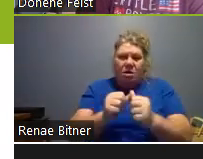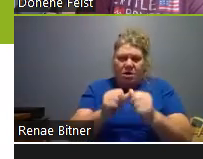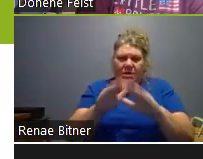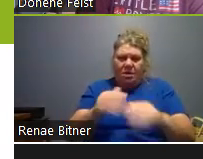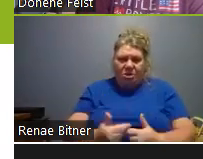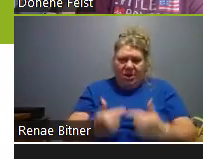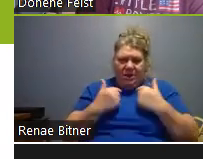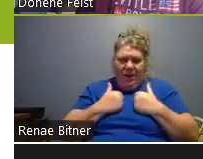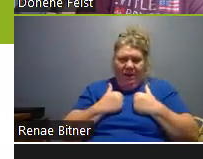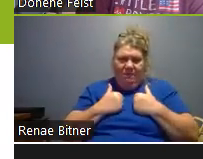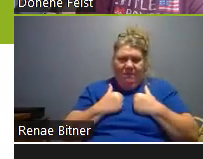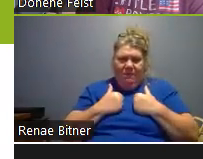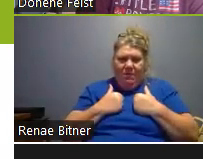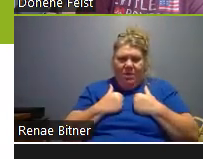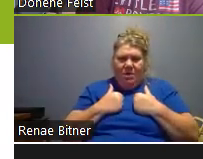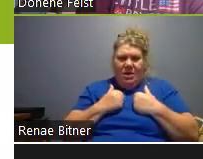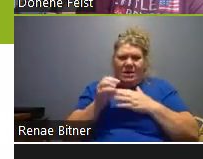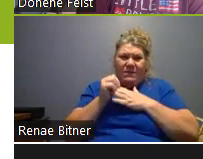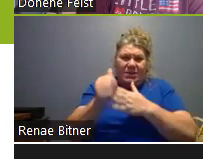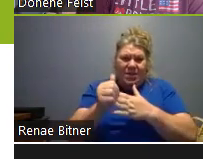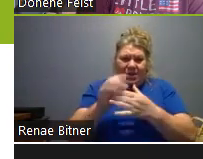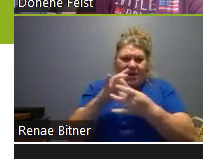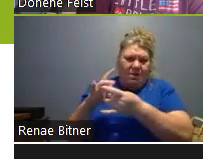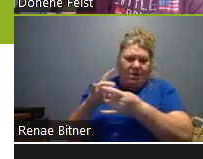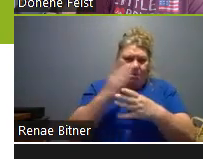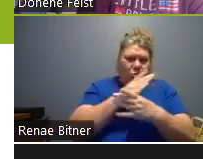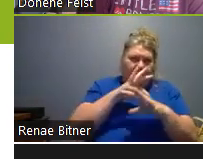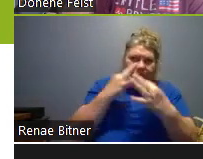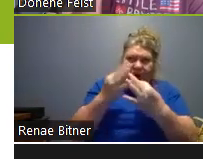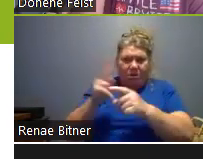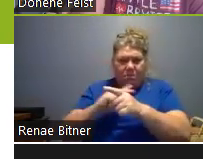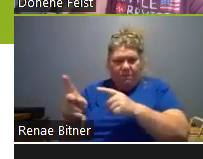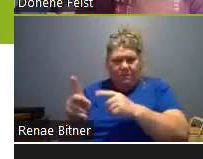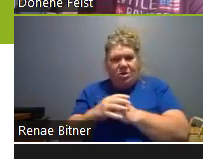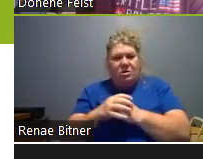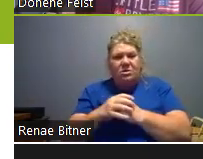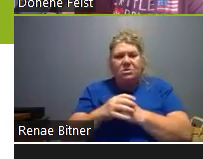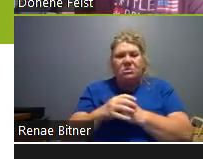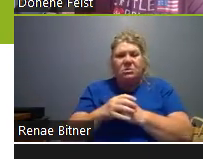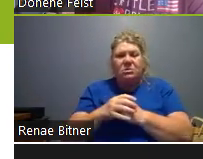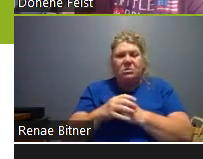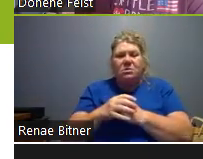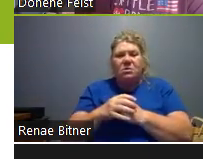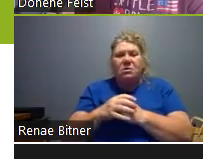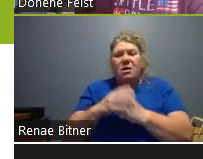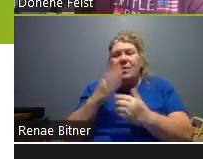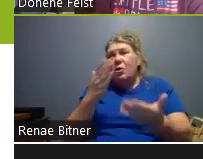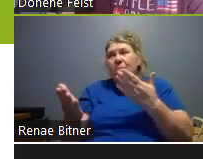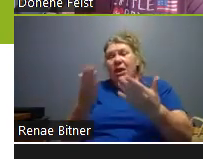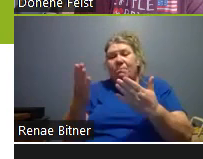life, to facilitate that collaboration between families and professionals. There may be